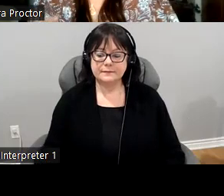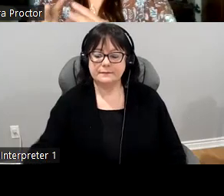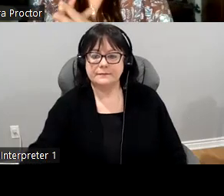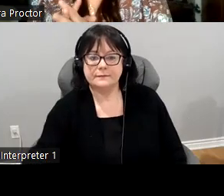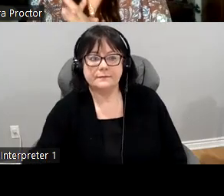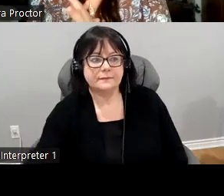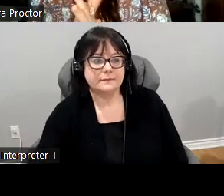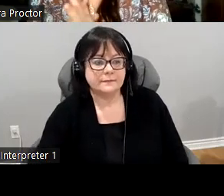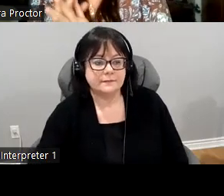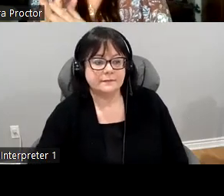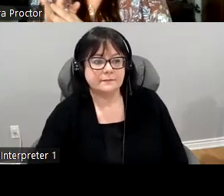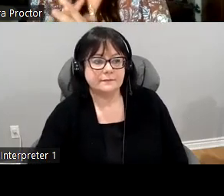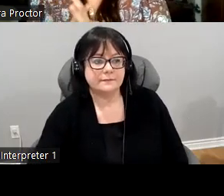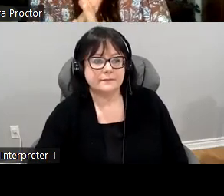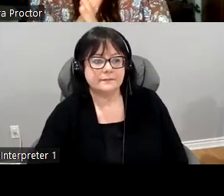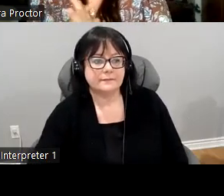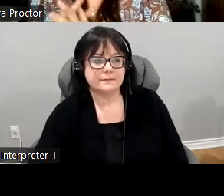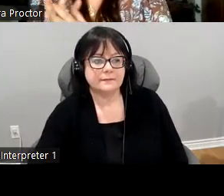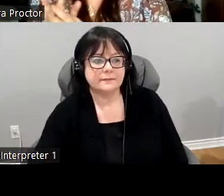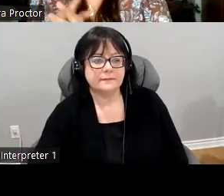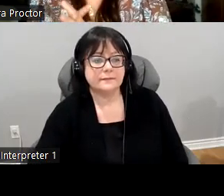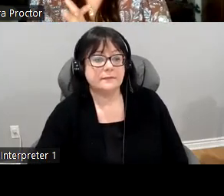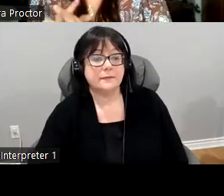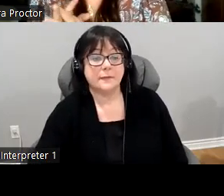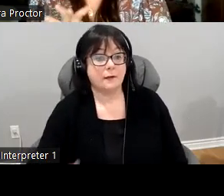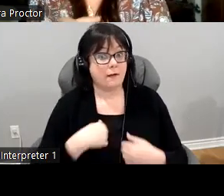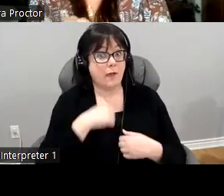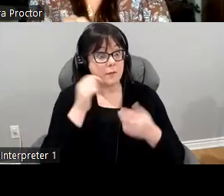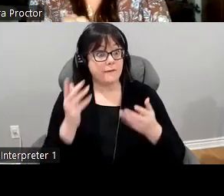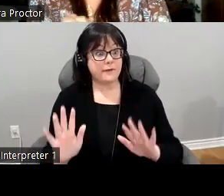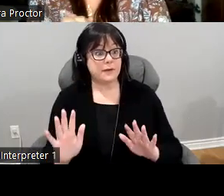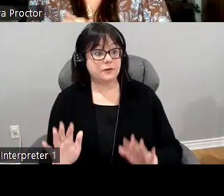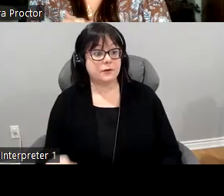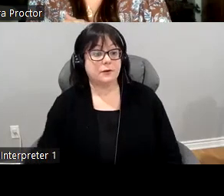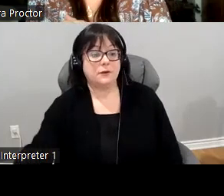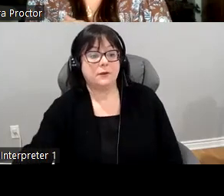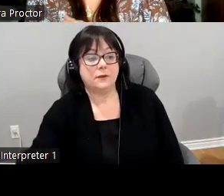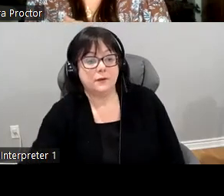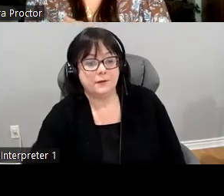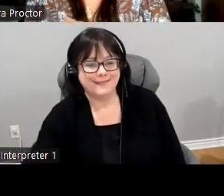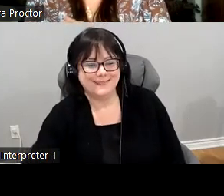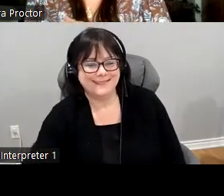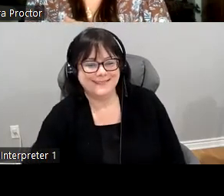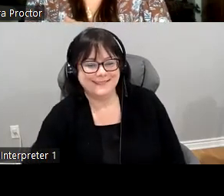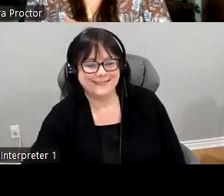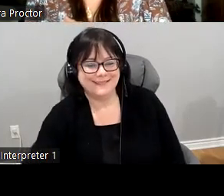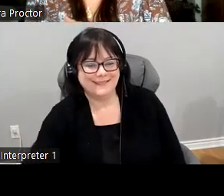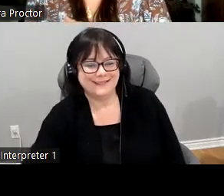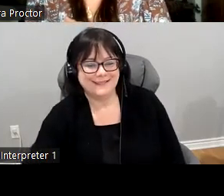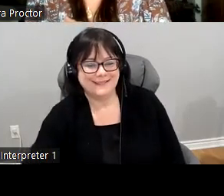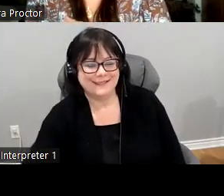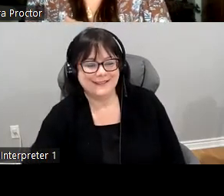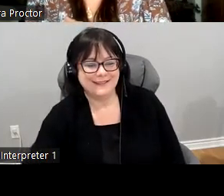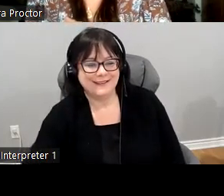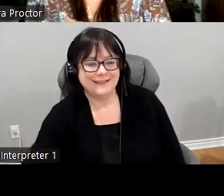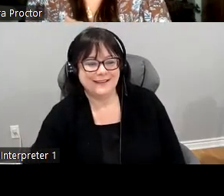Thank you for your answer. Laura, I'm not done. I haven't answered the question. I had a feeling you might not be. Again, I'm trying to be slow.